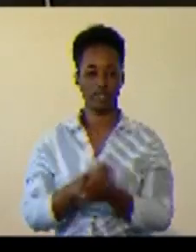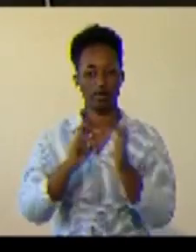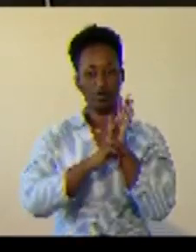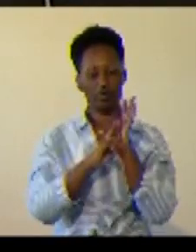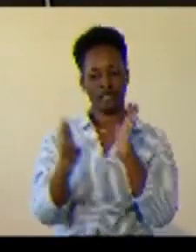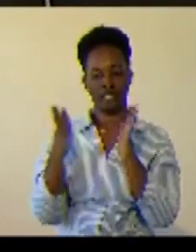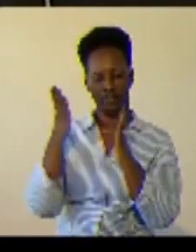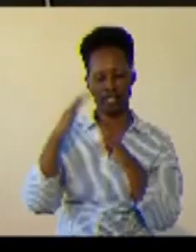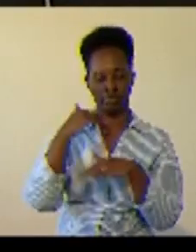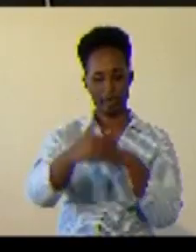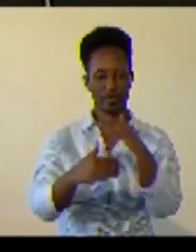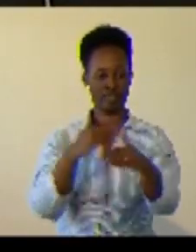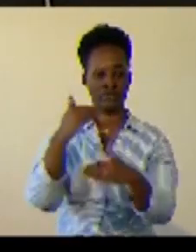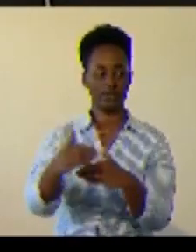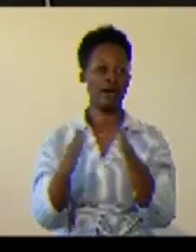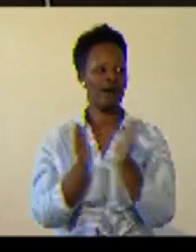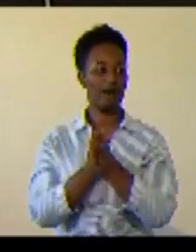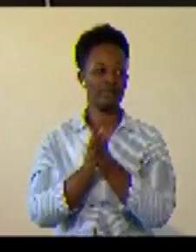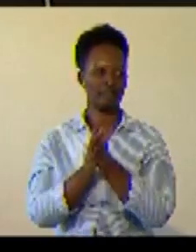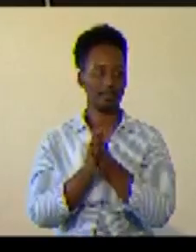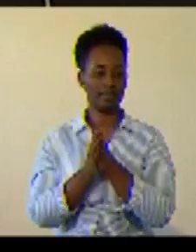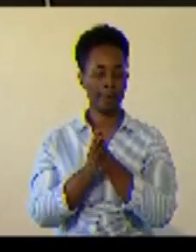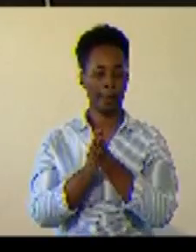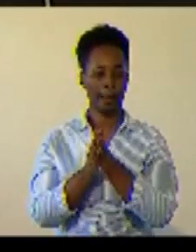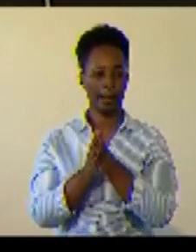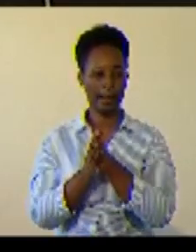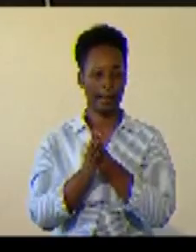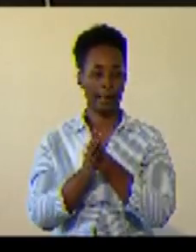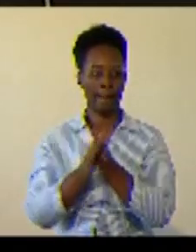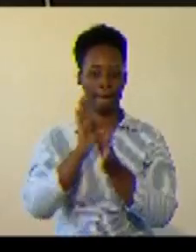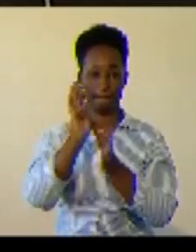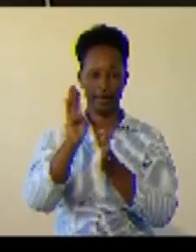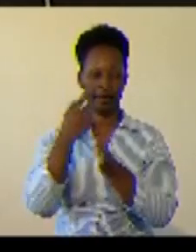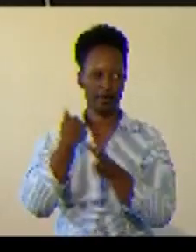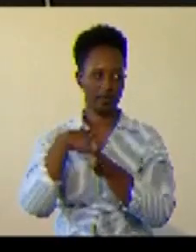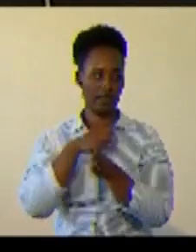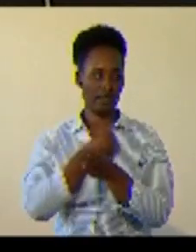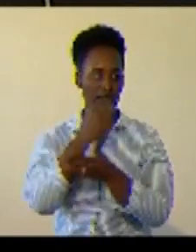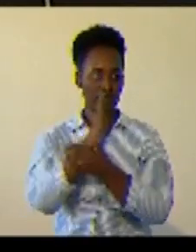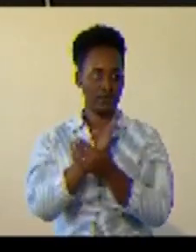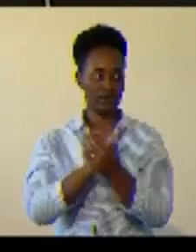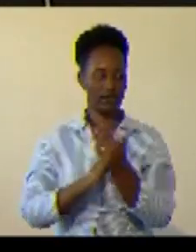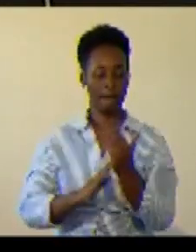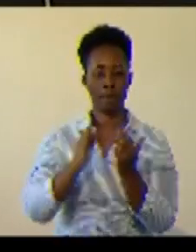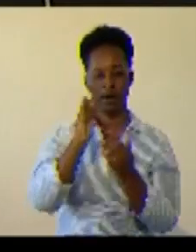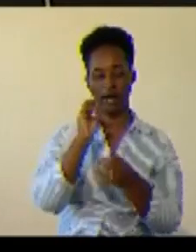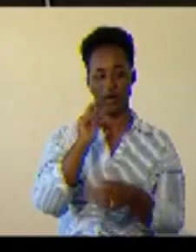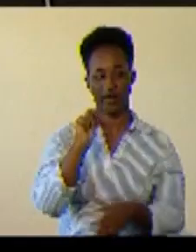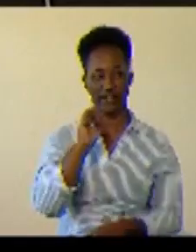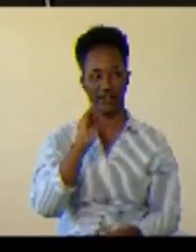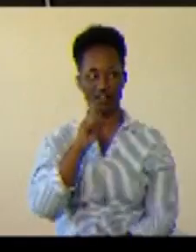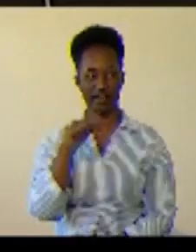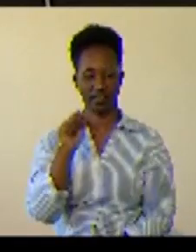representing that process. And B, we have some ionization energies of